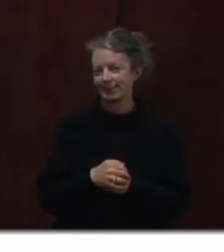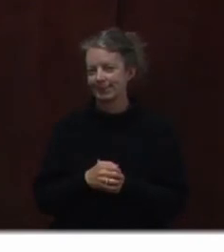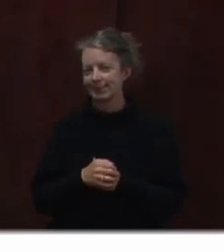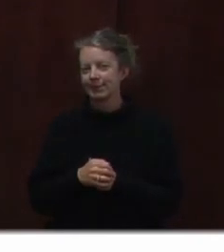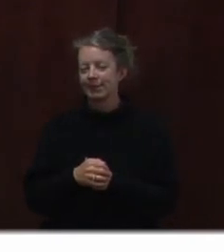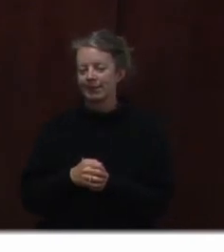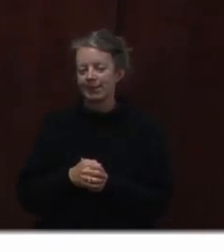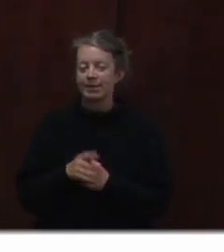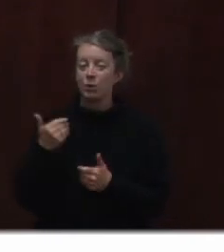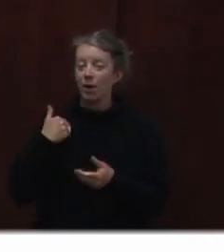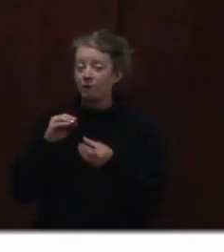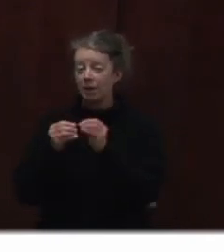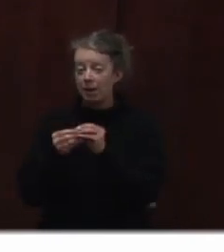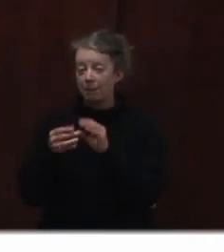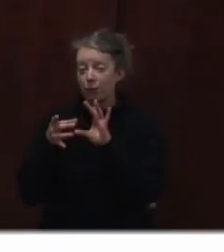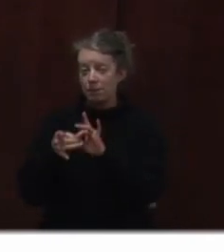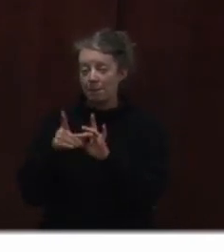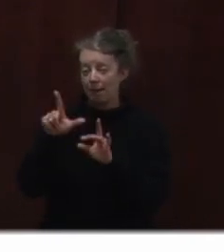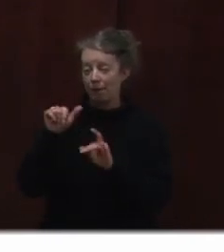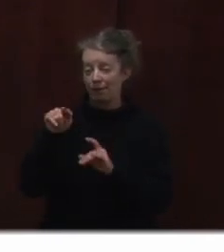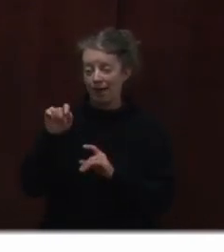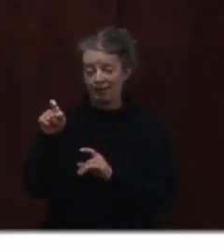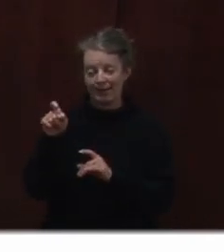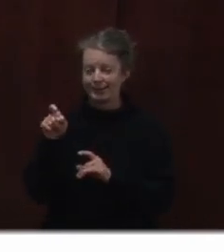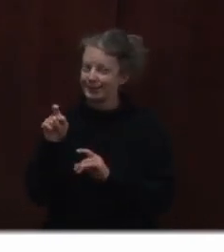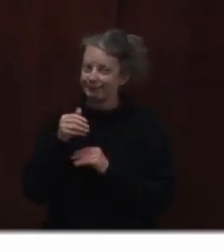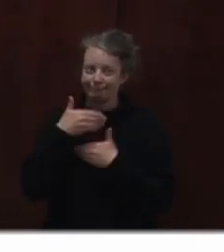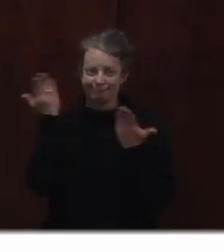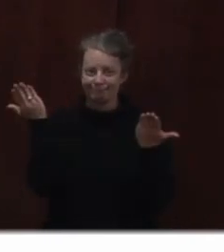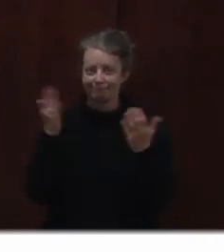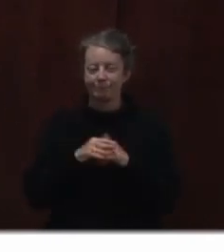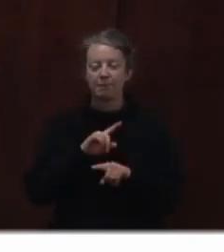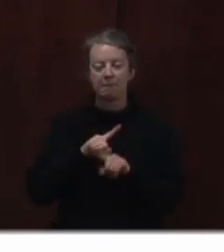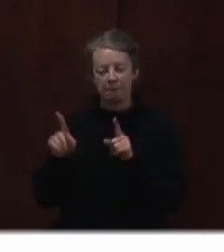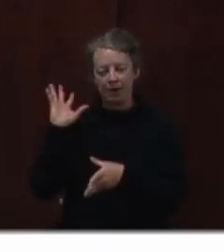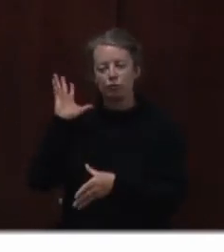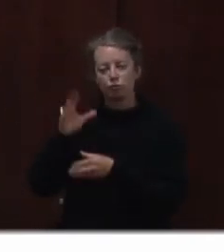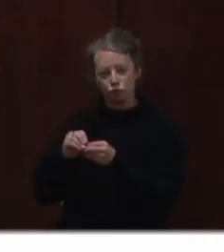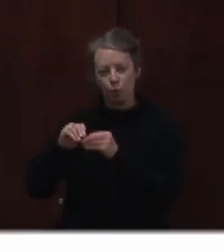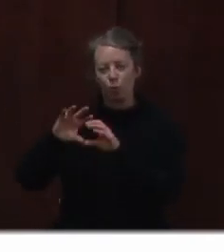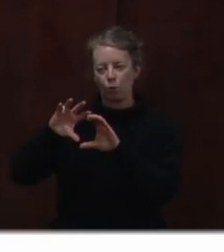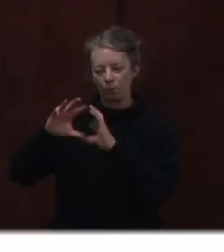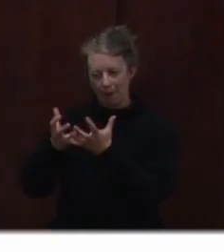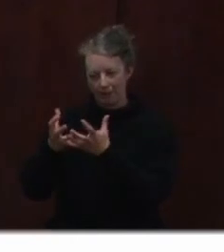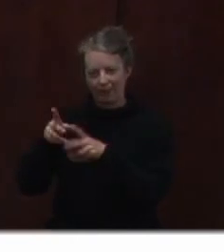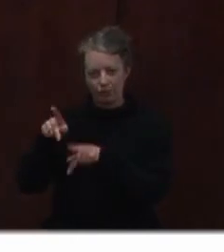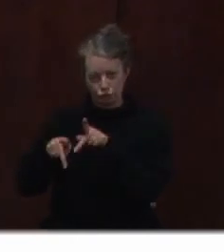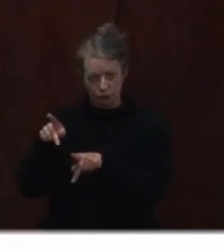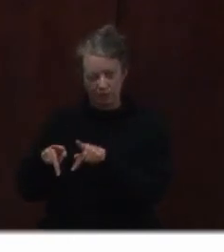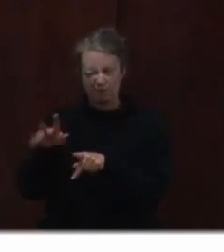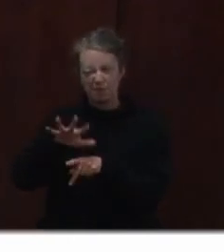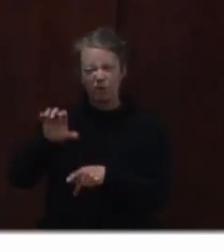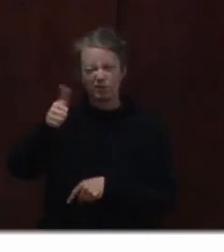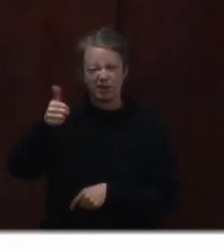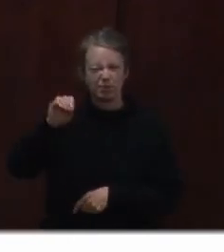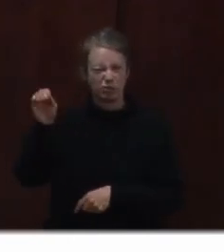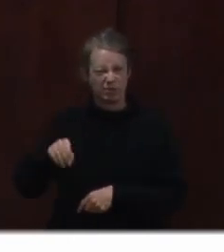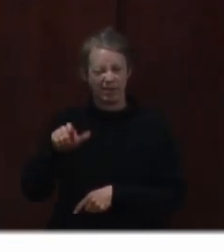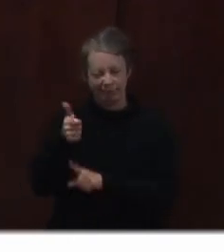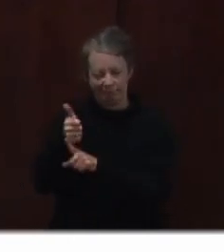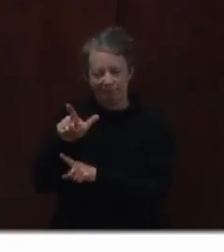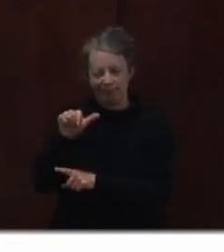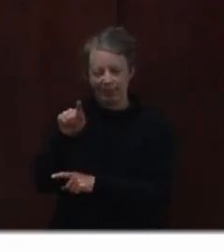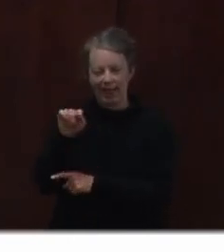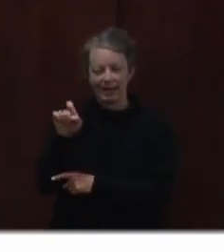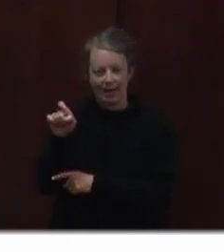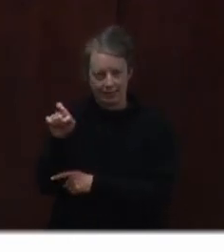so there isn't the same age banding for that group. But we do have the total population information, which is roughly 10%. And